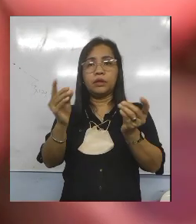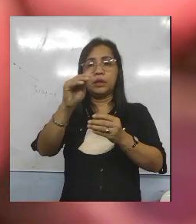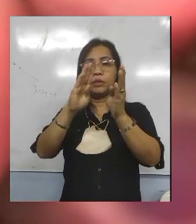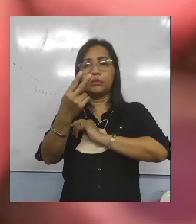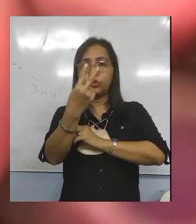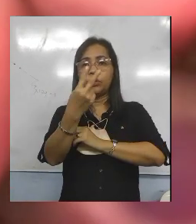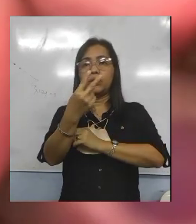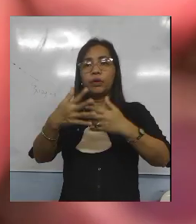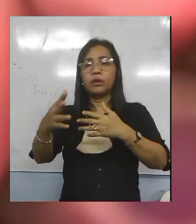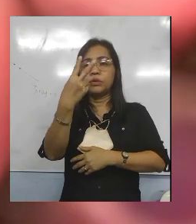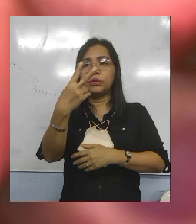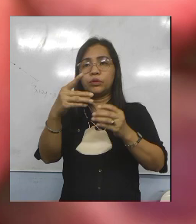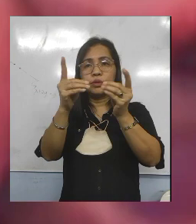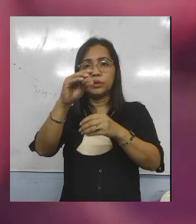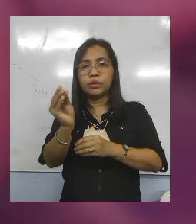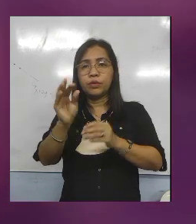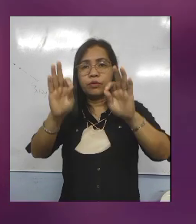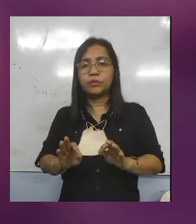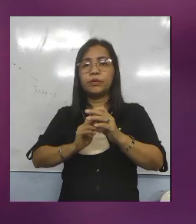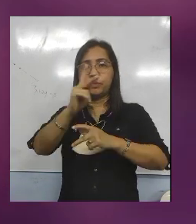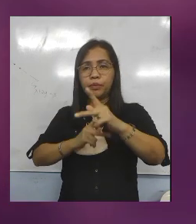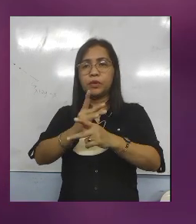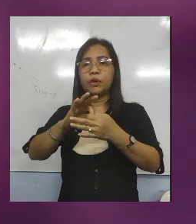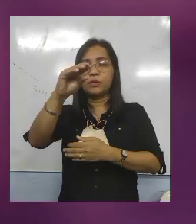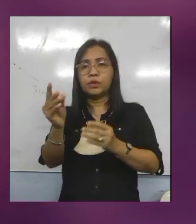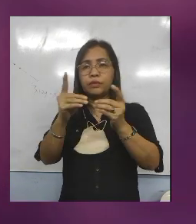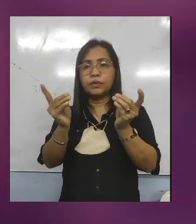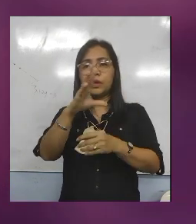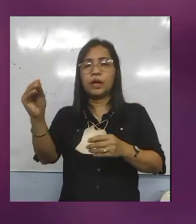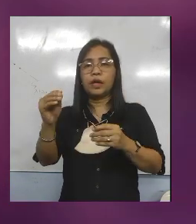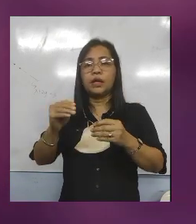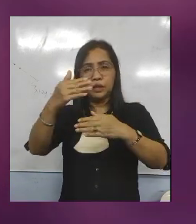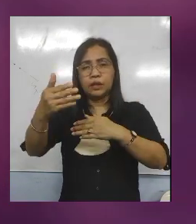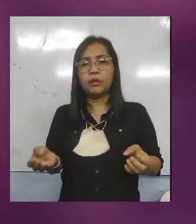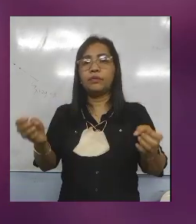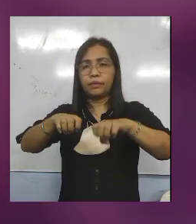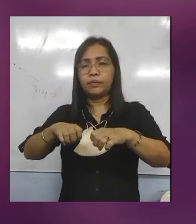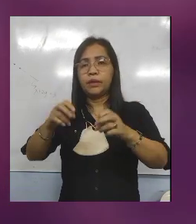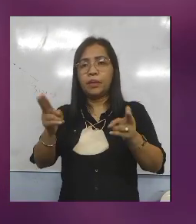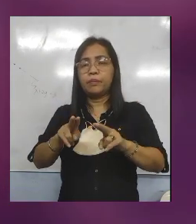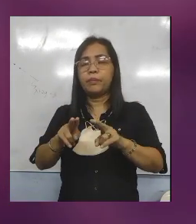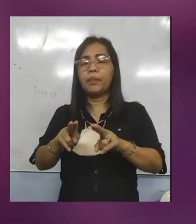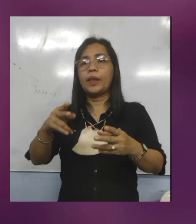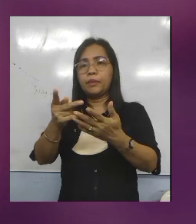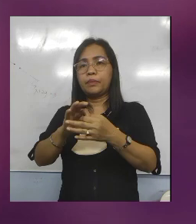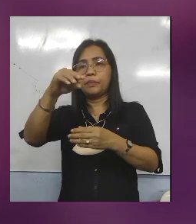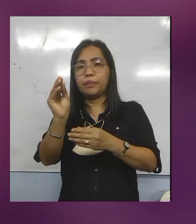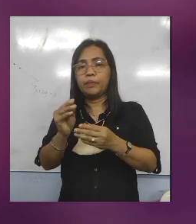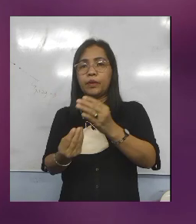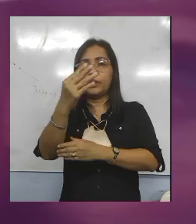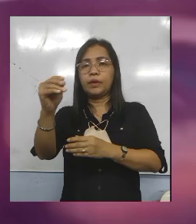Most of the time, a cell spends the longest period in the interface. During this time, it grows, replicates